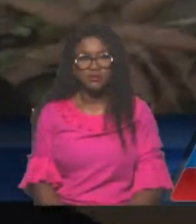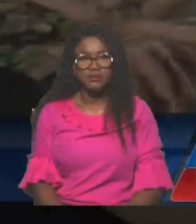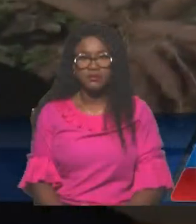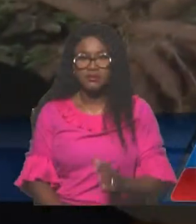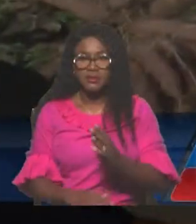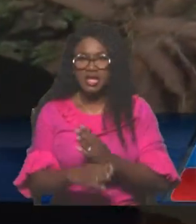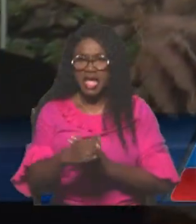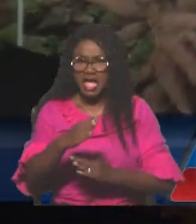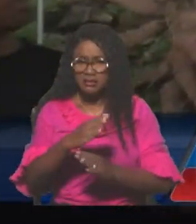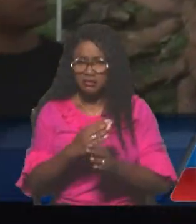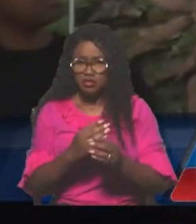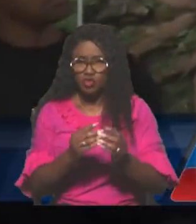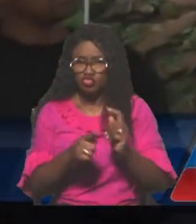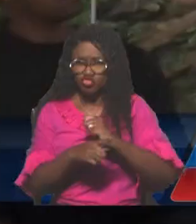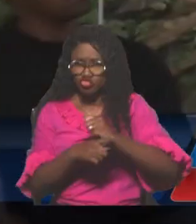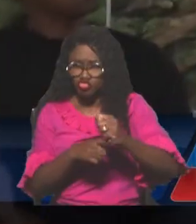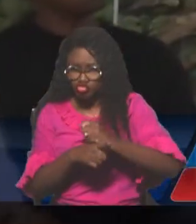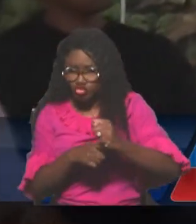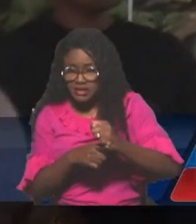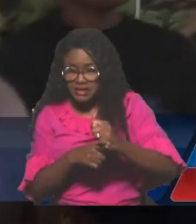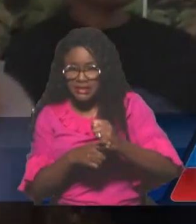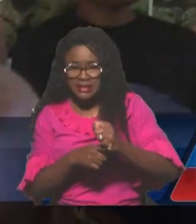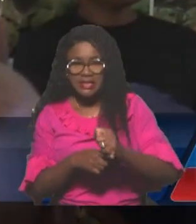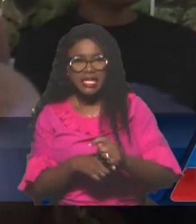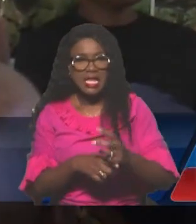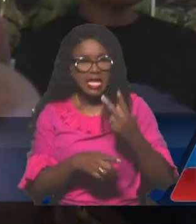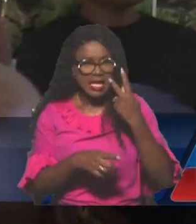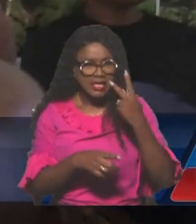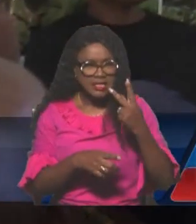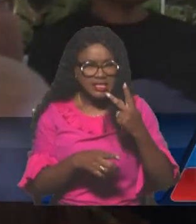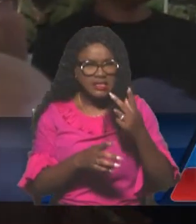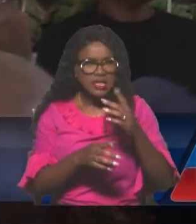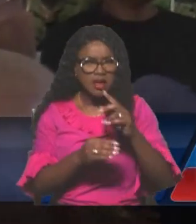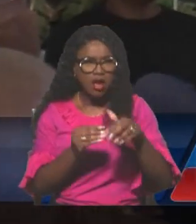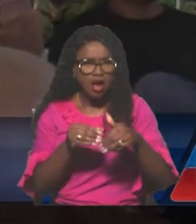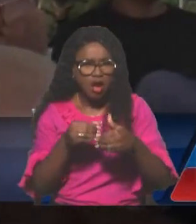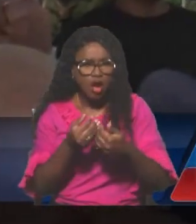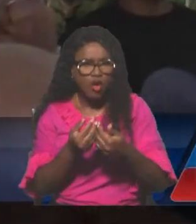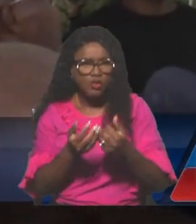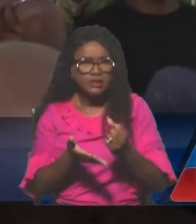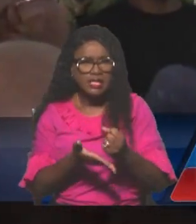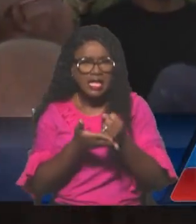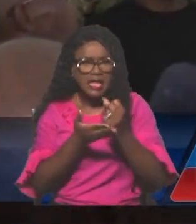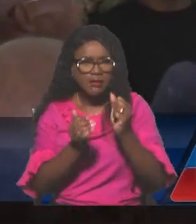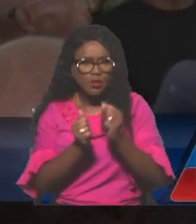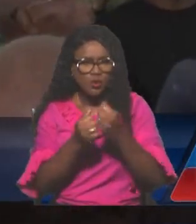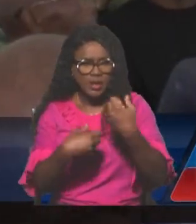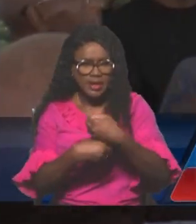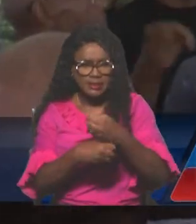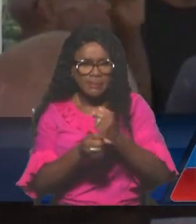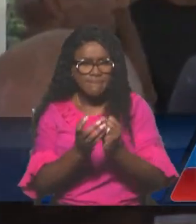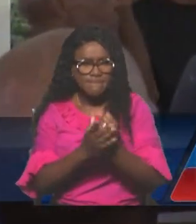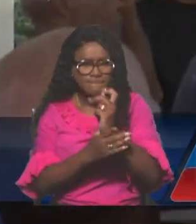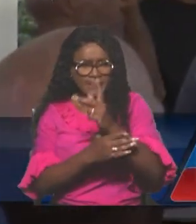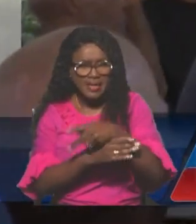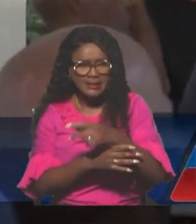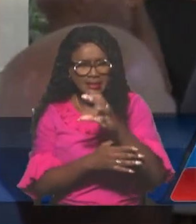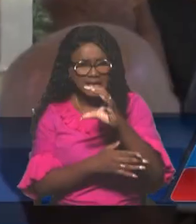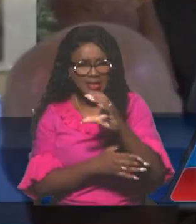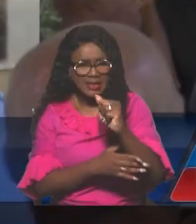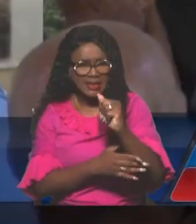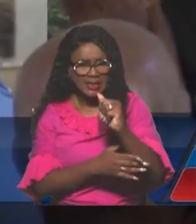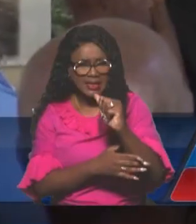Hands-on training, expert insights with modern techniques to help in the production of cassava were encapsulated in a workshop specifically prepared